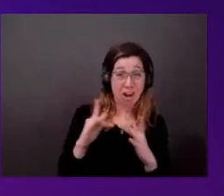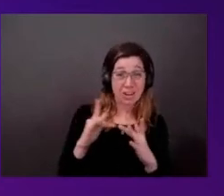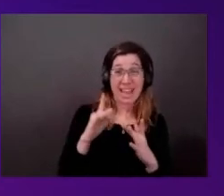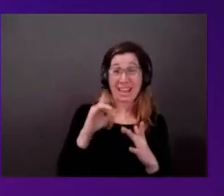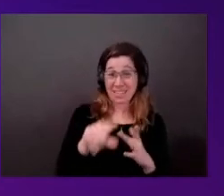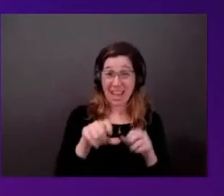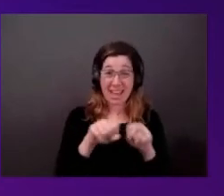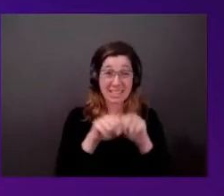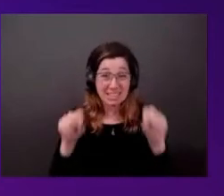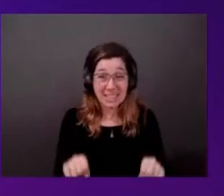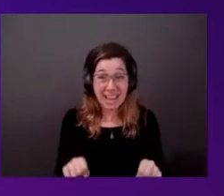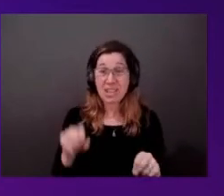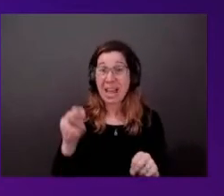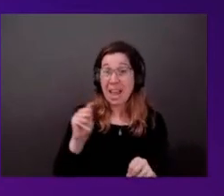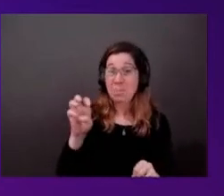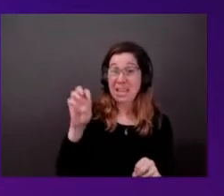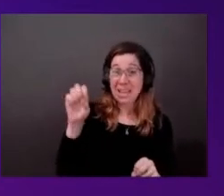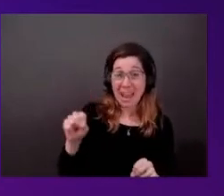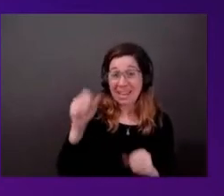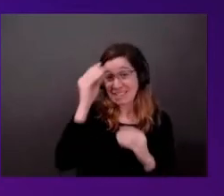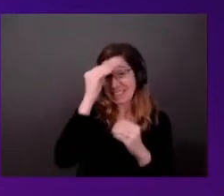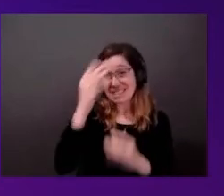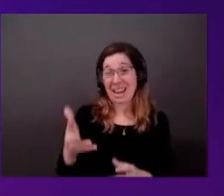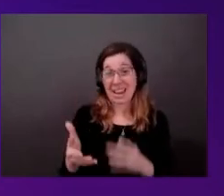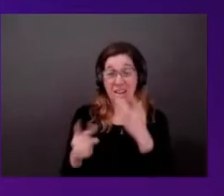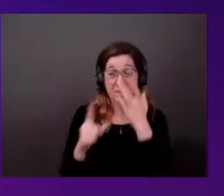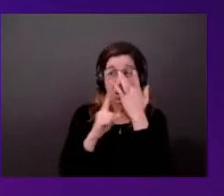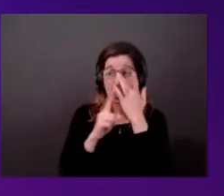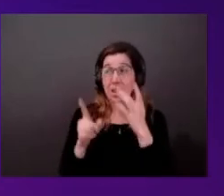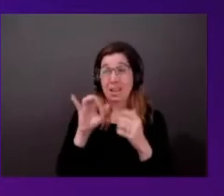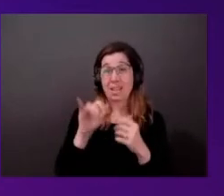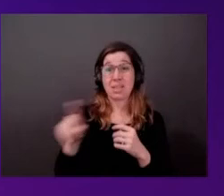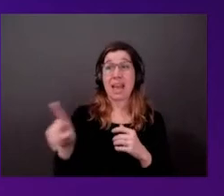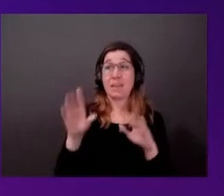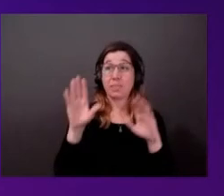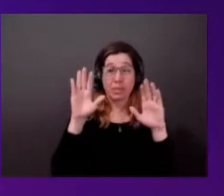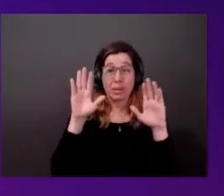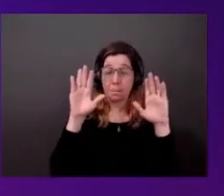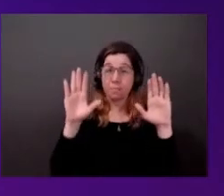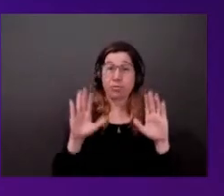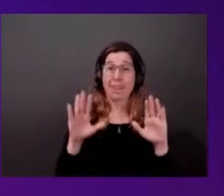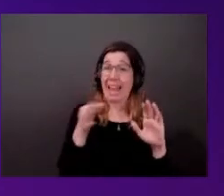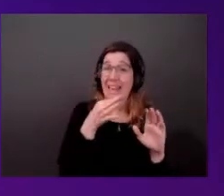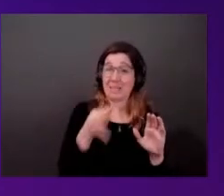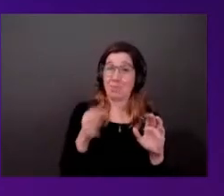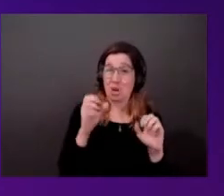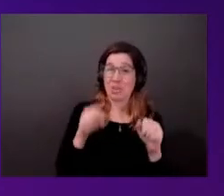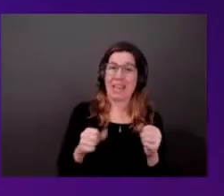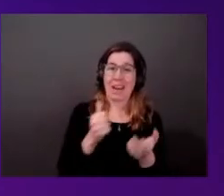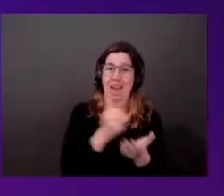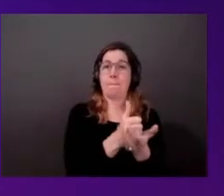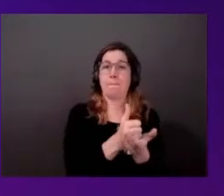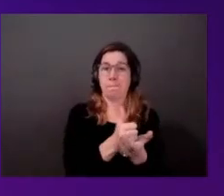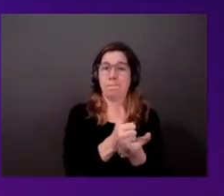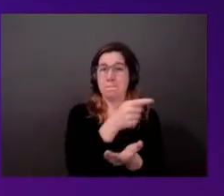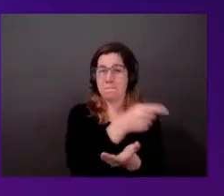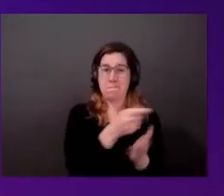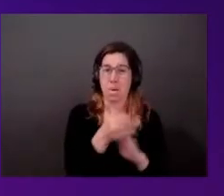MES data. So it allows really the right expert to be able to help that operator as quick as possible. There's a number of reasons